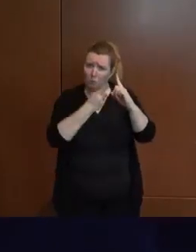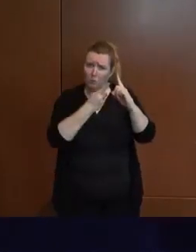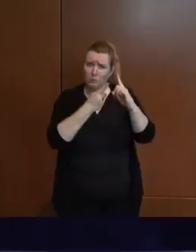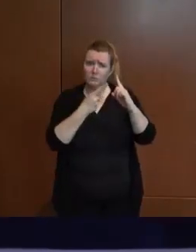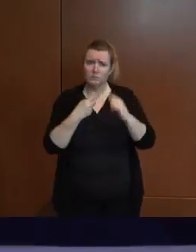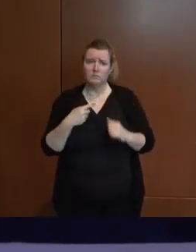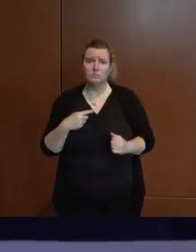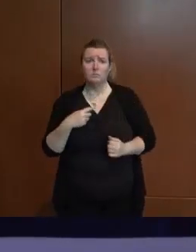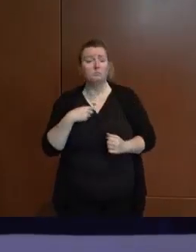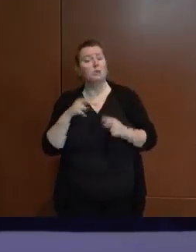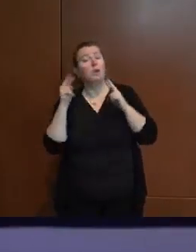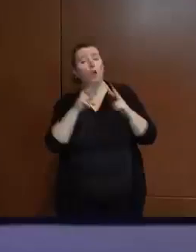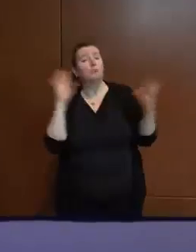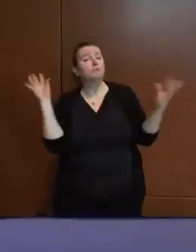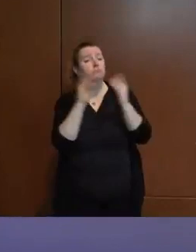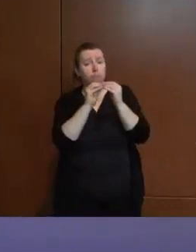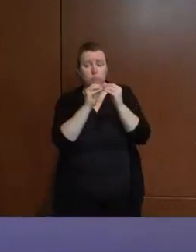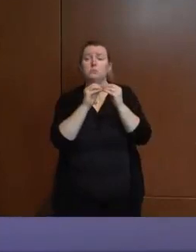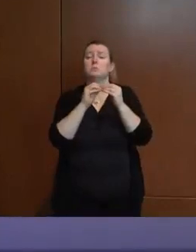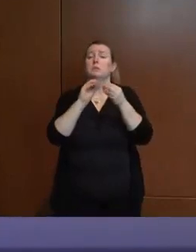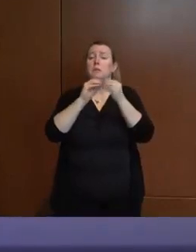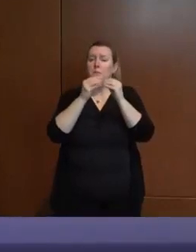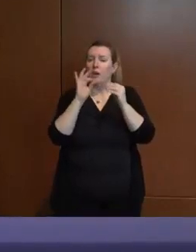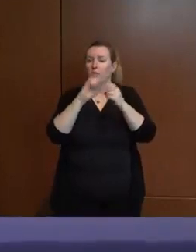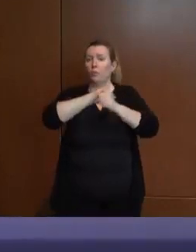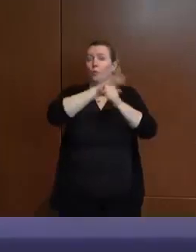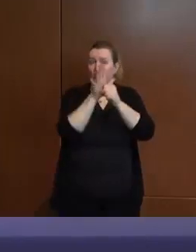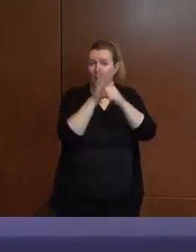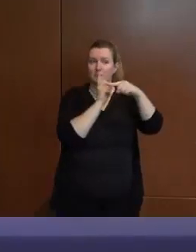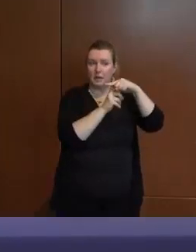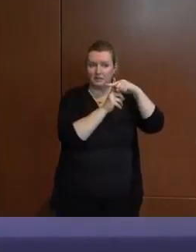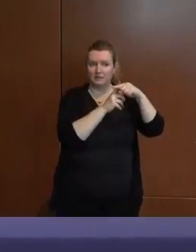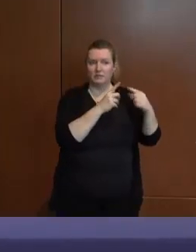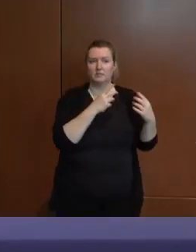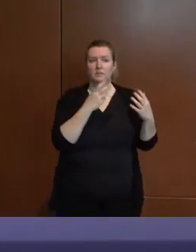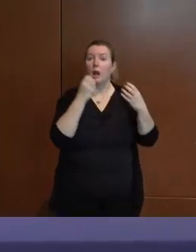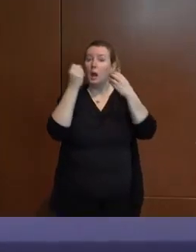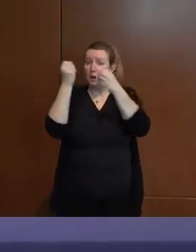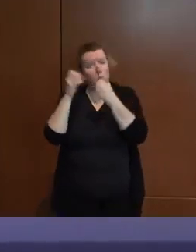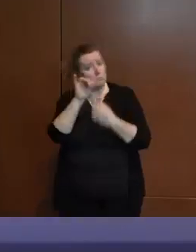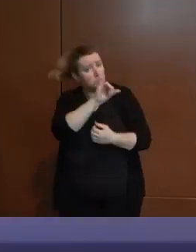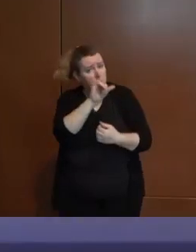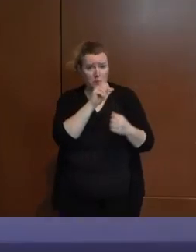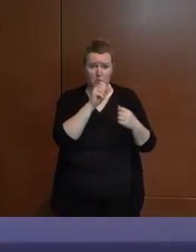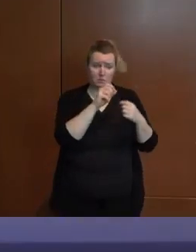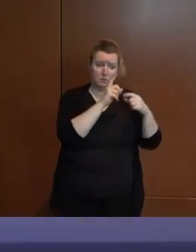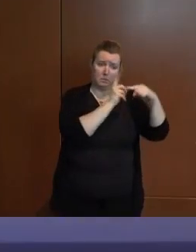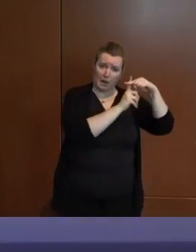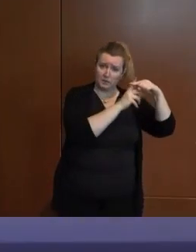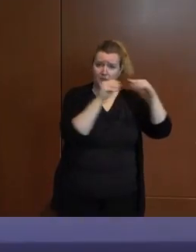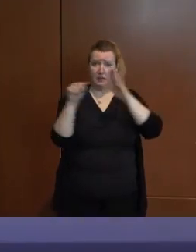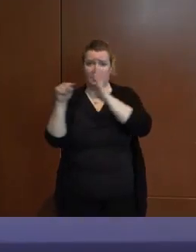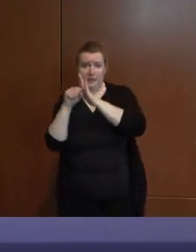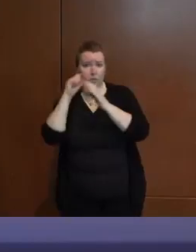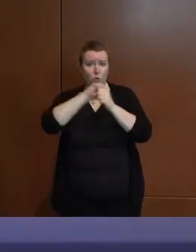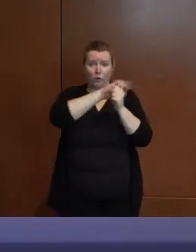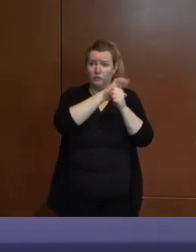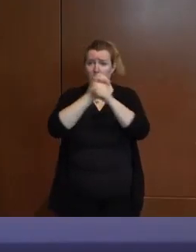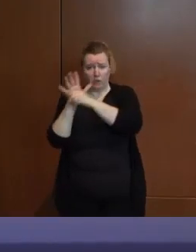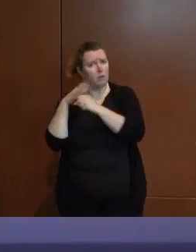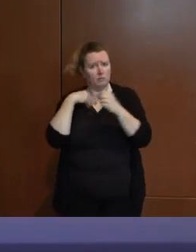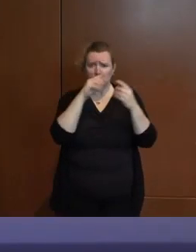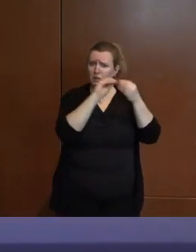on top of that, the overwhelming amount of negatives. And then, if you'll recall that you've heard